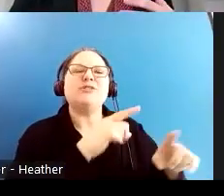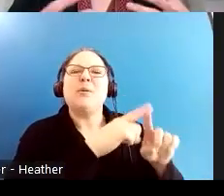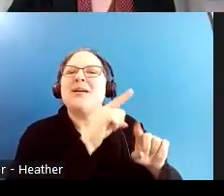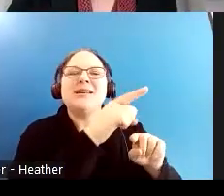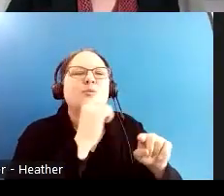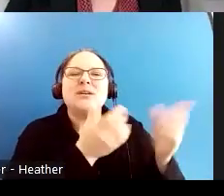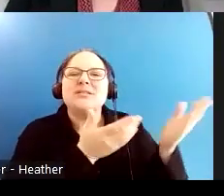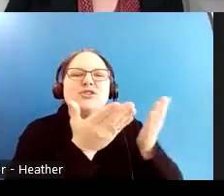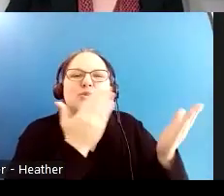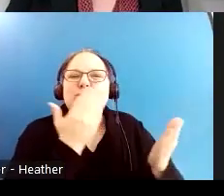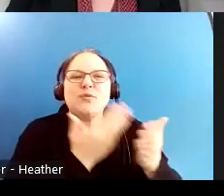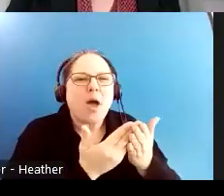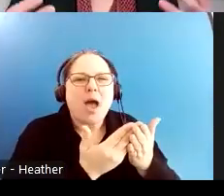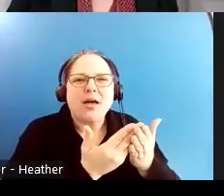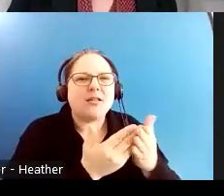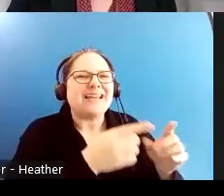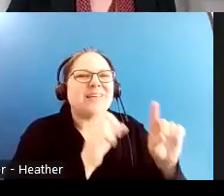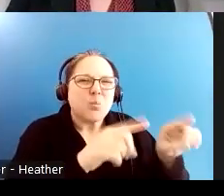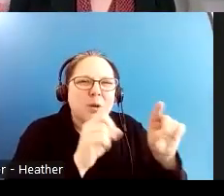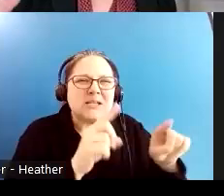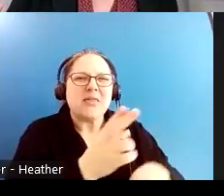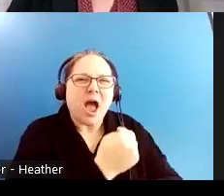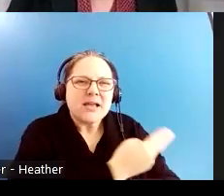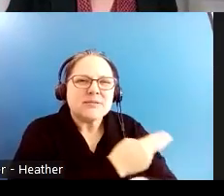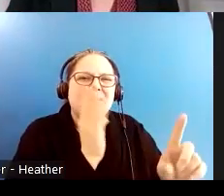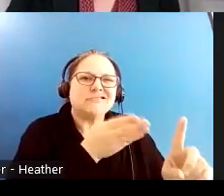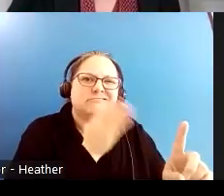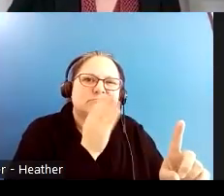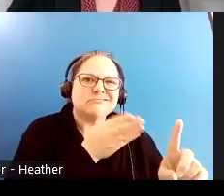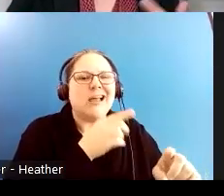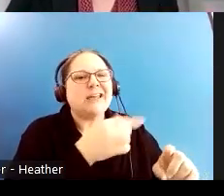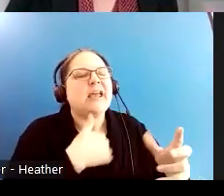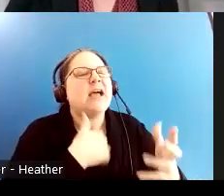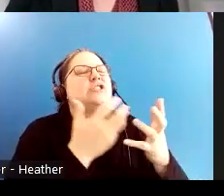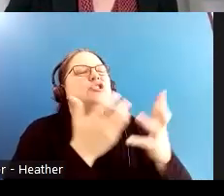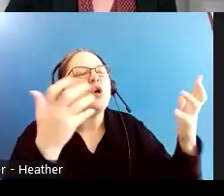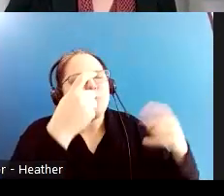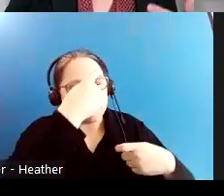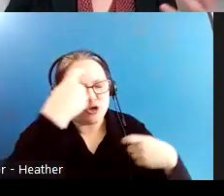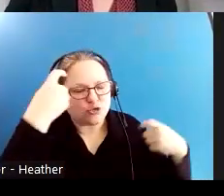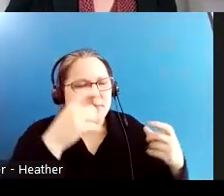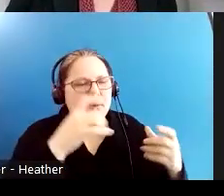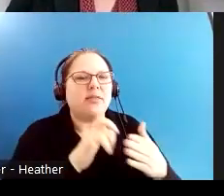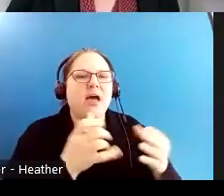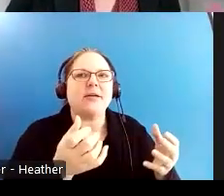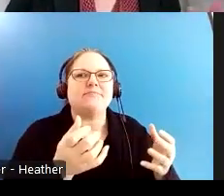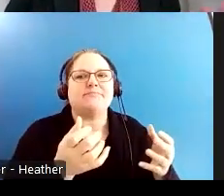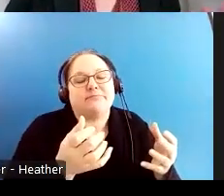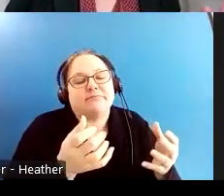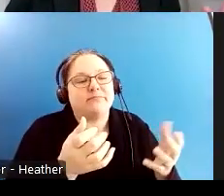was utilizing the hospital frequently, that really just had so much trauma that led to his